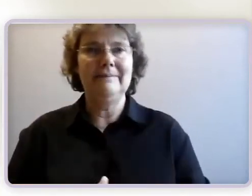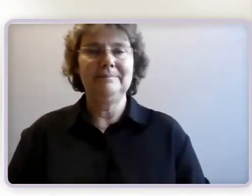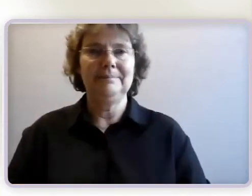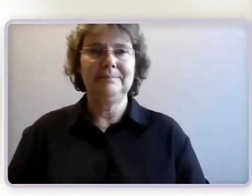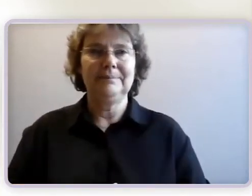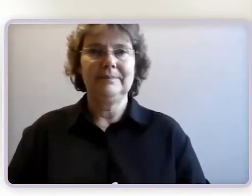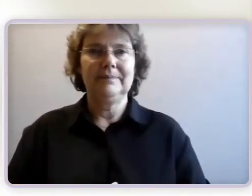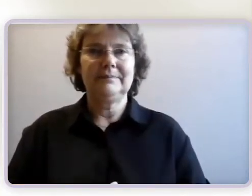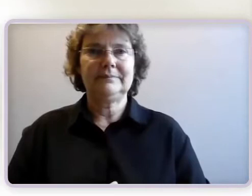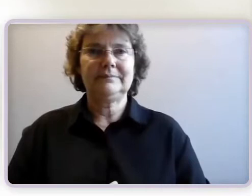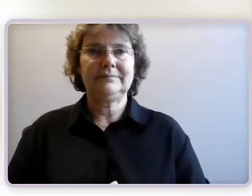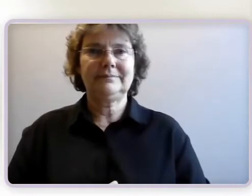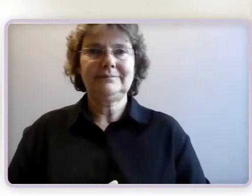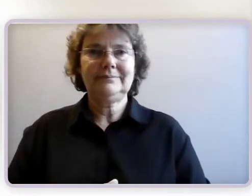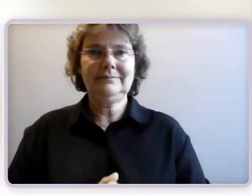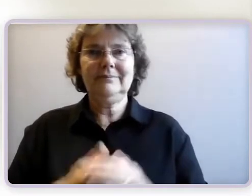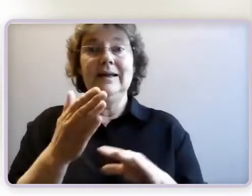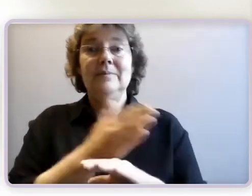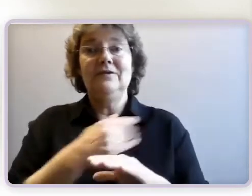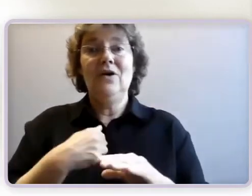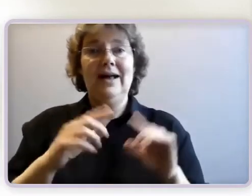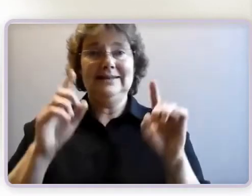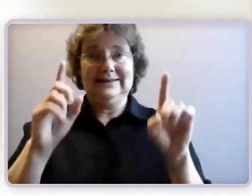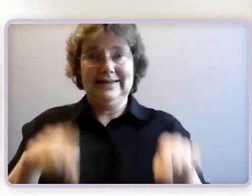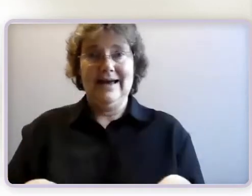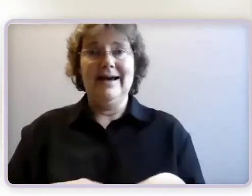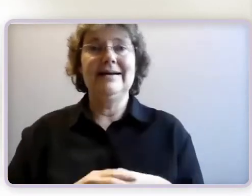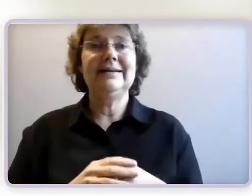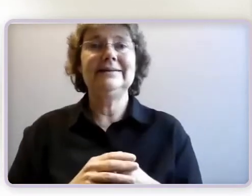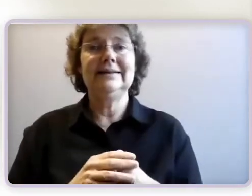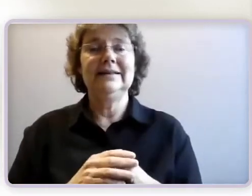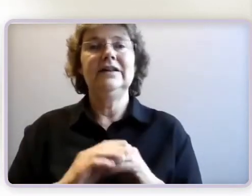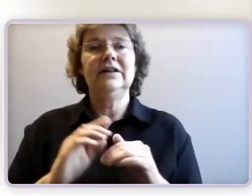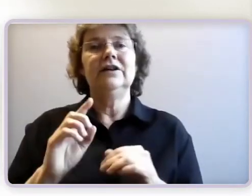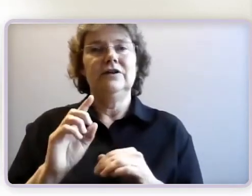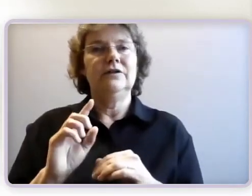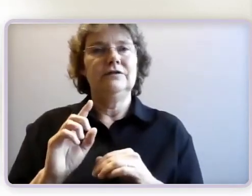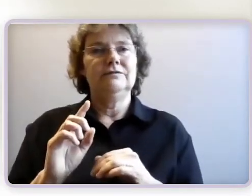So before I launch into things, I first of all like to